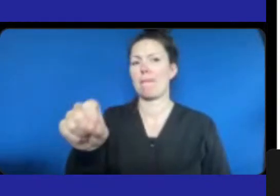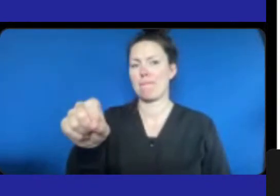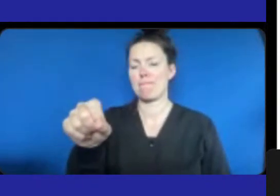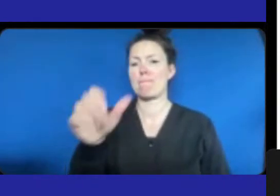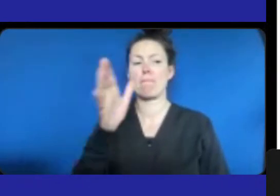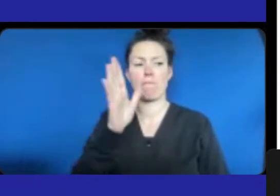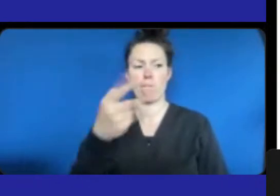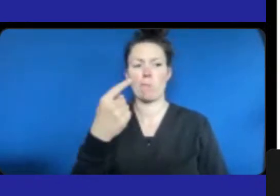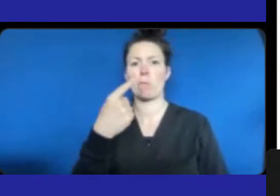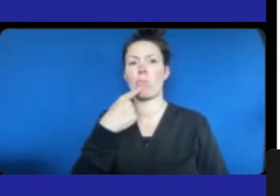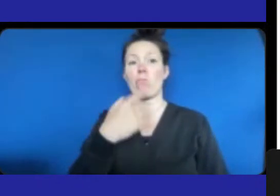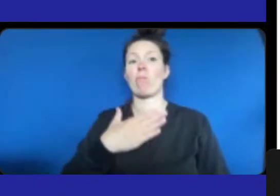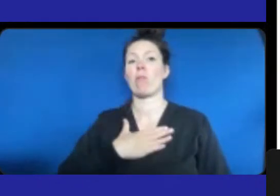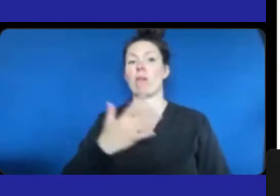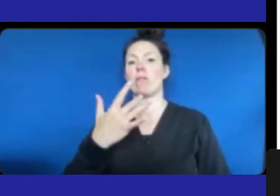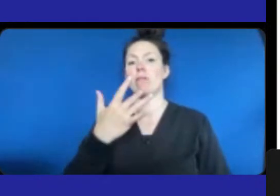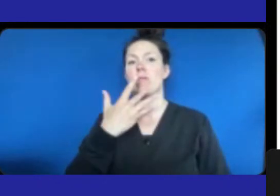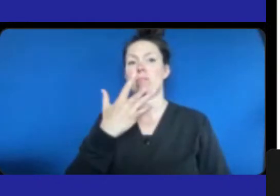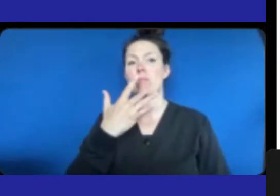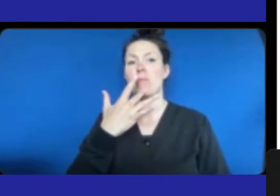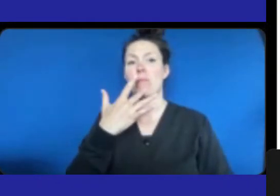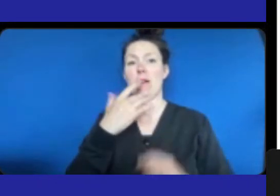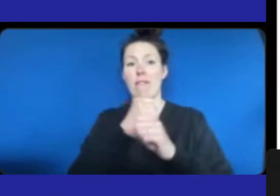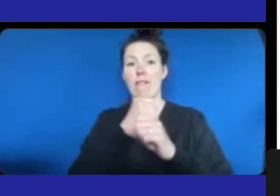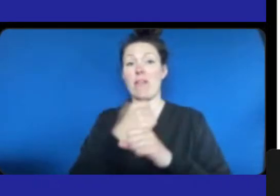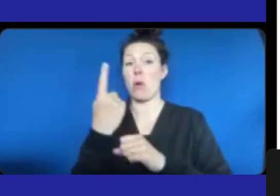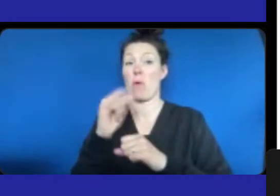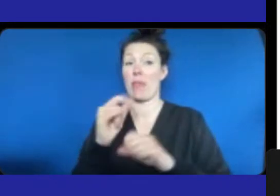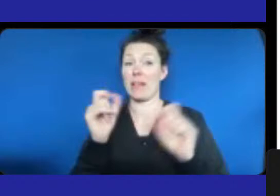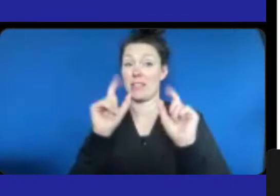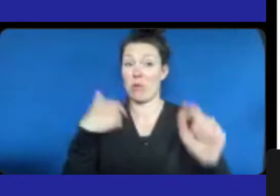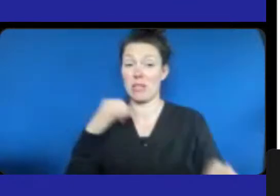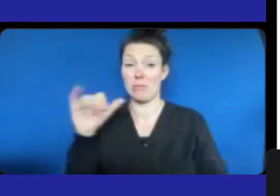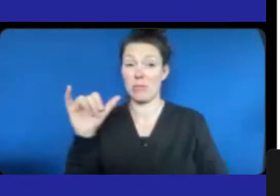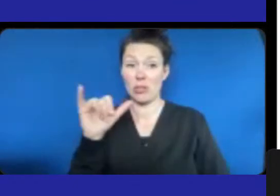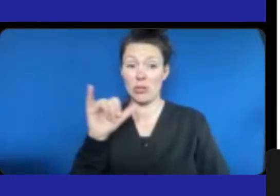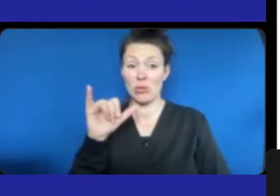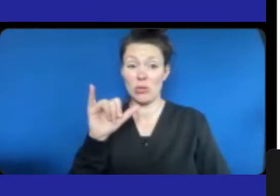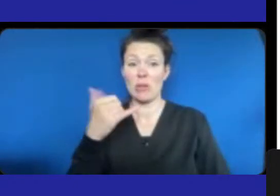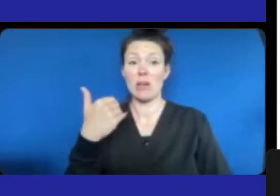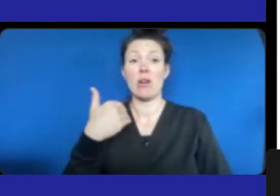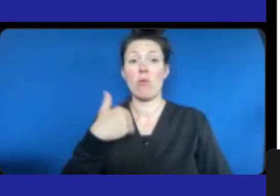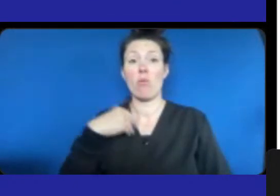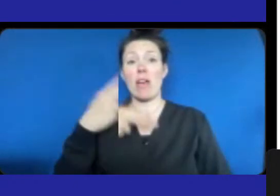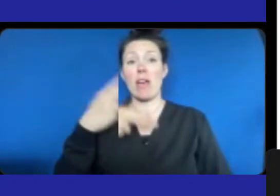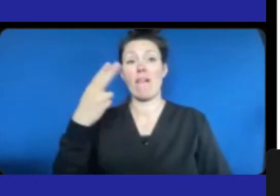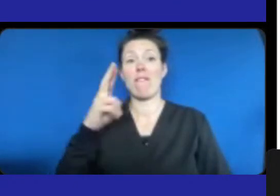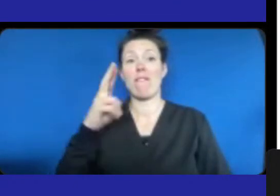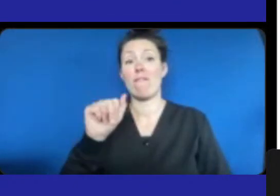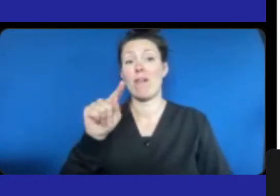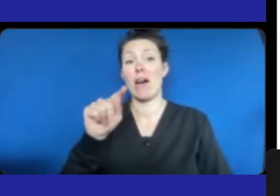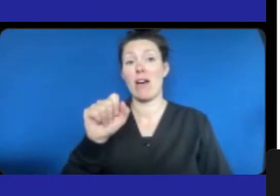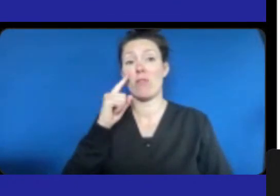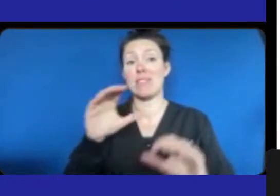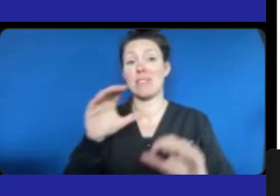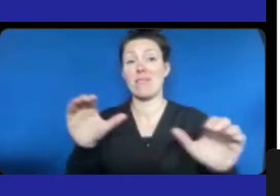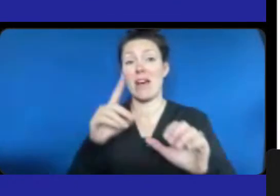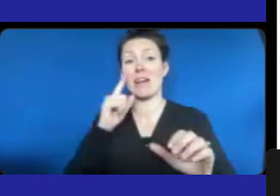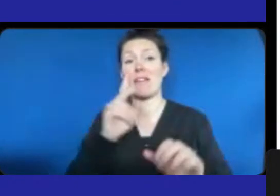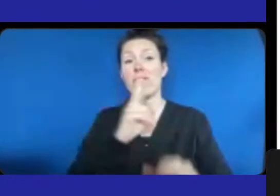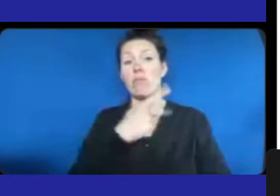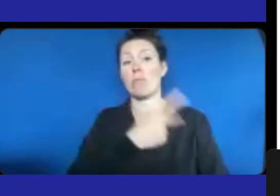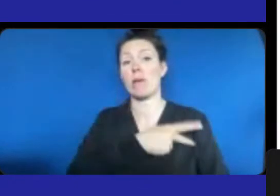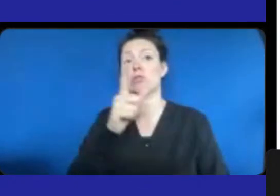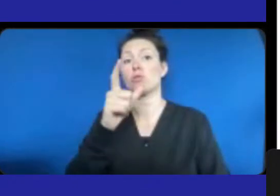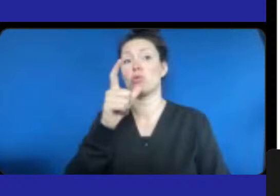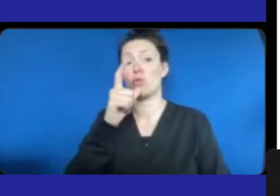my favorite statistic, and the one that did surprise me though, is that we have higher rates of activation for our patients who are